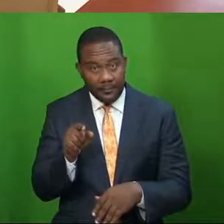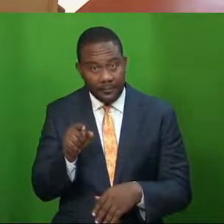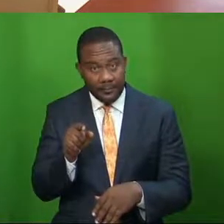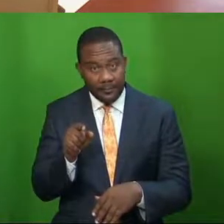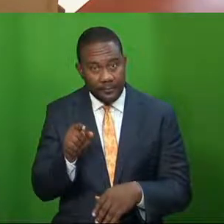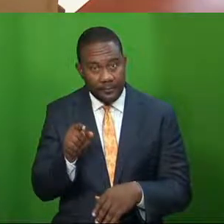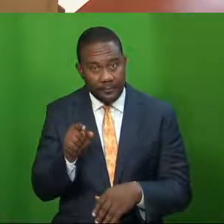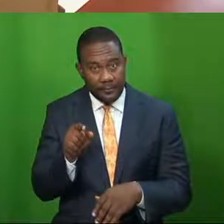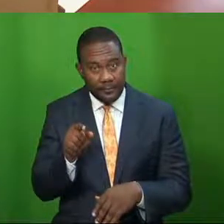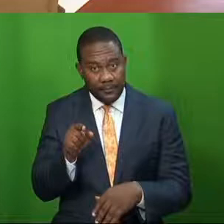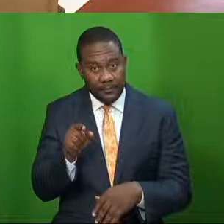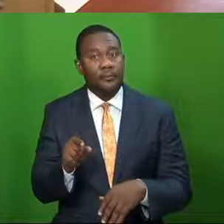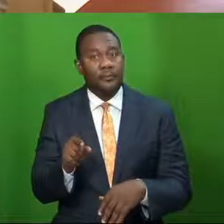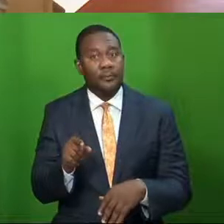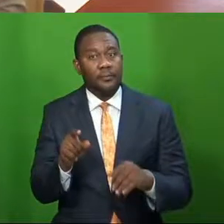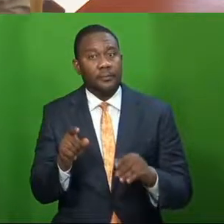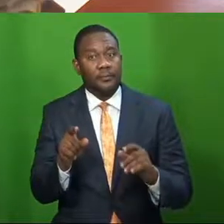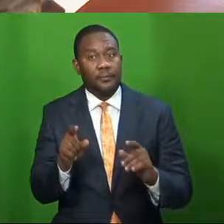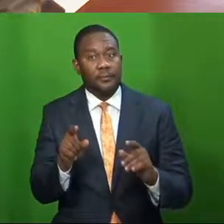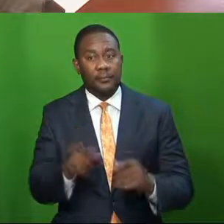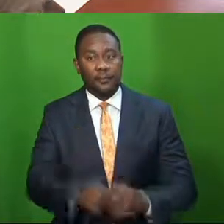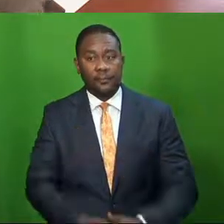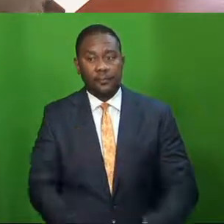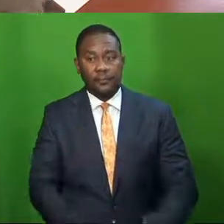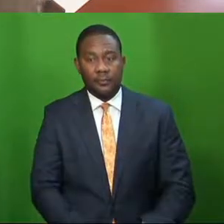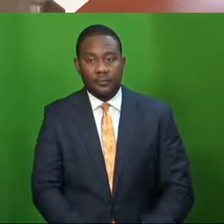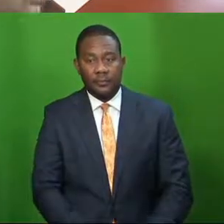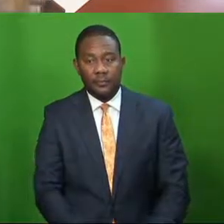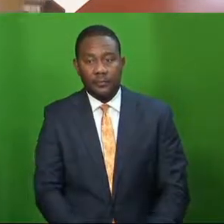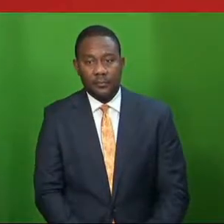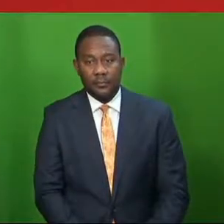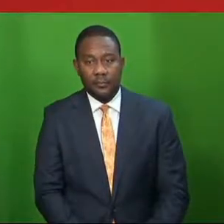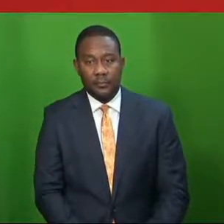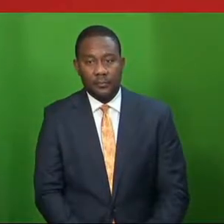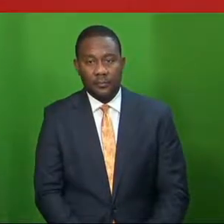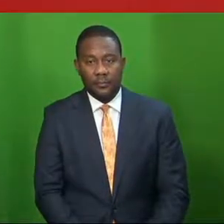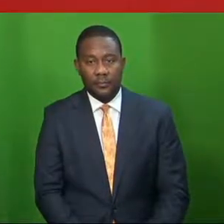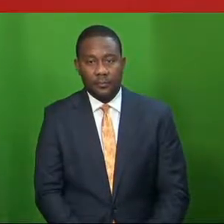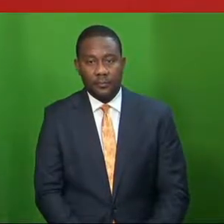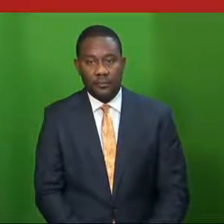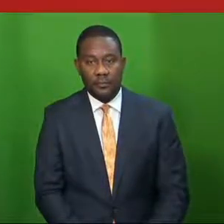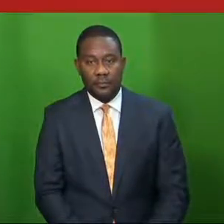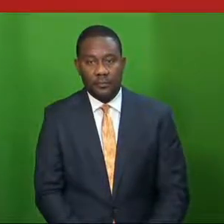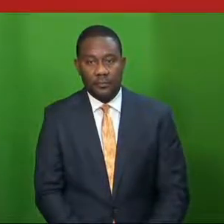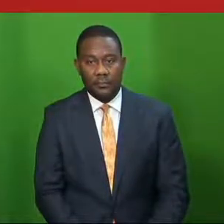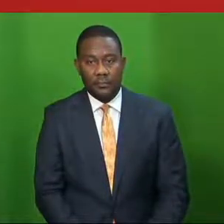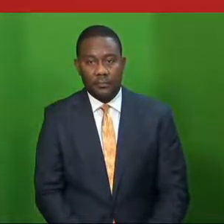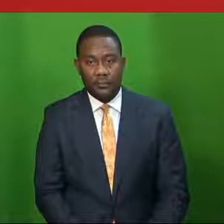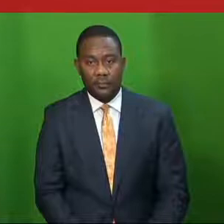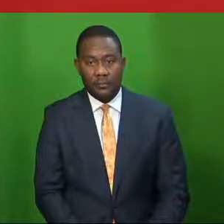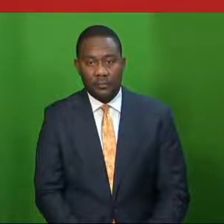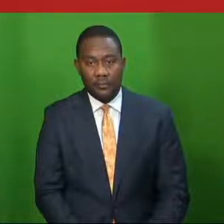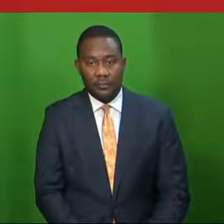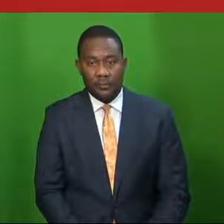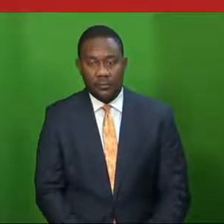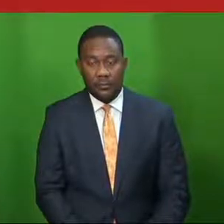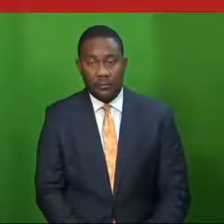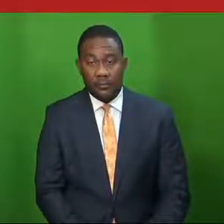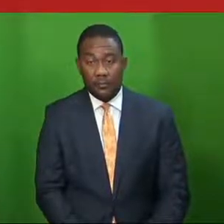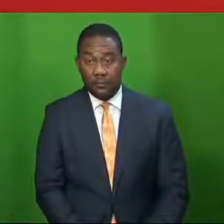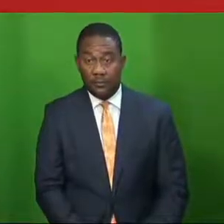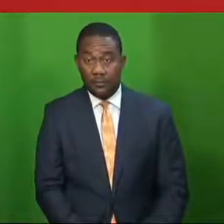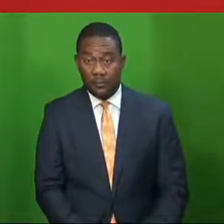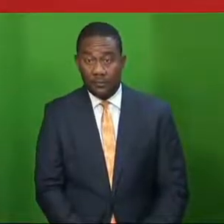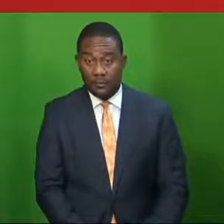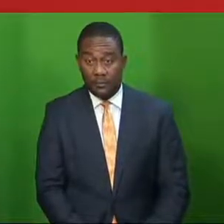would also... Your point is well made, Honorable Leader. I think if it is stated that the